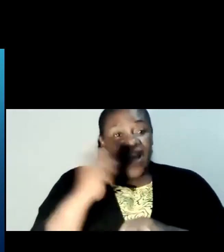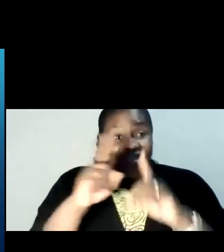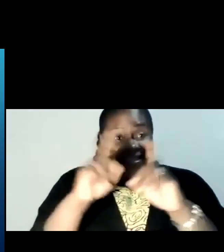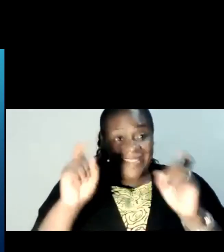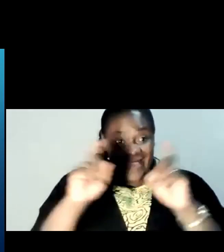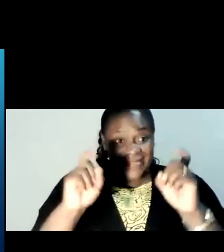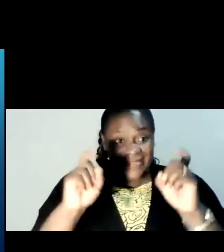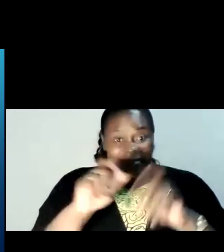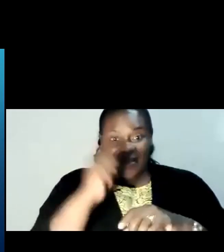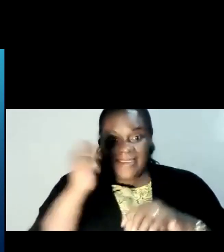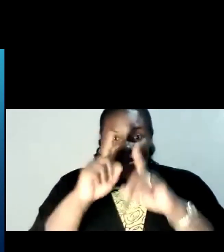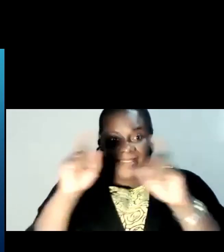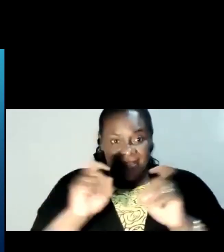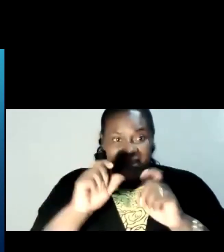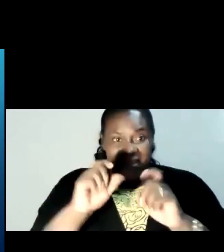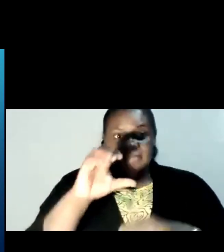get.